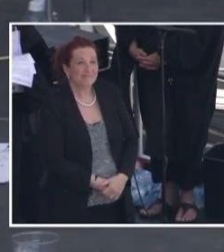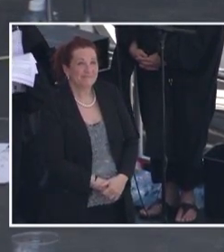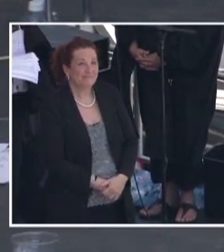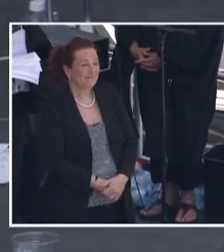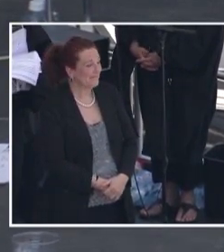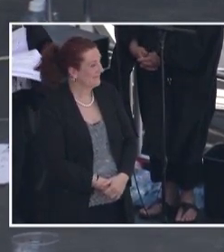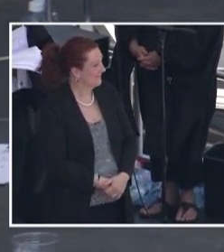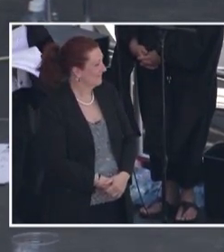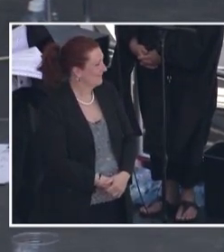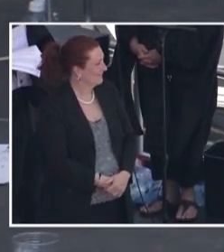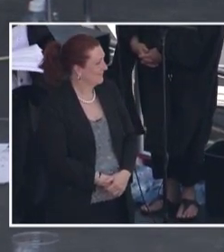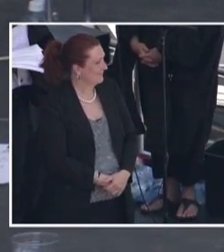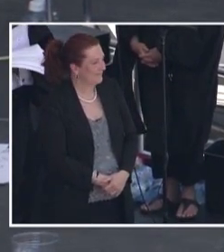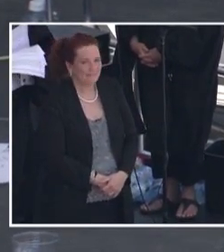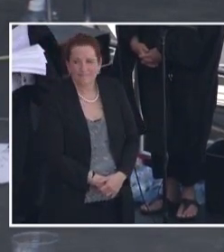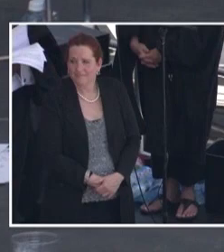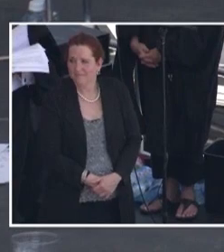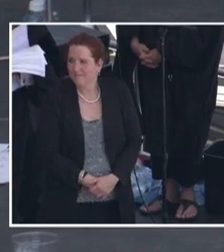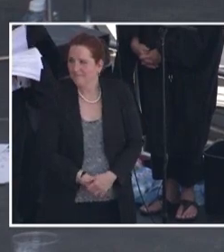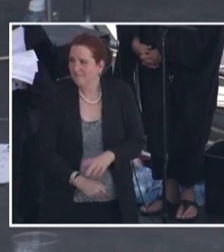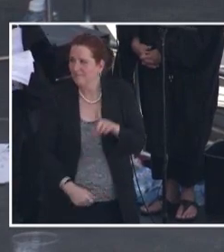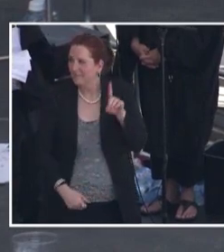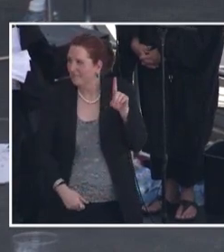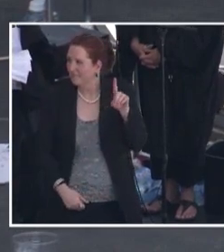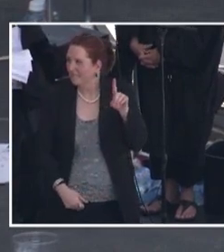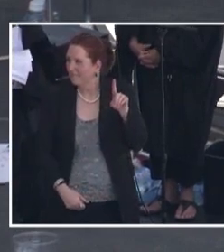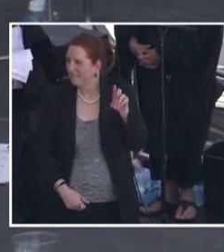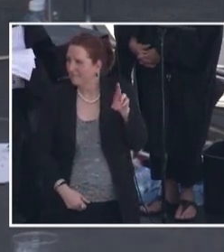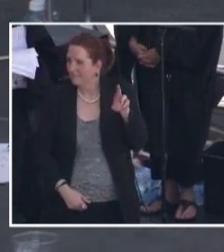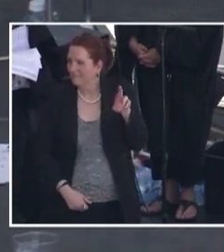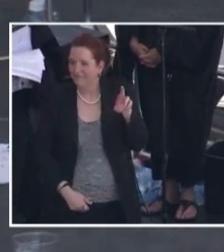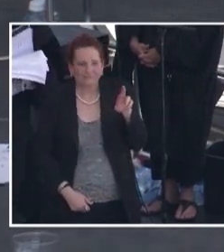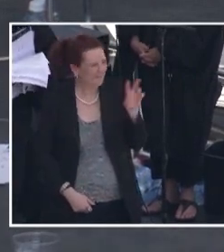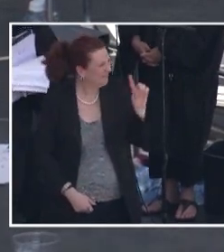2017. Dr. Mullaney, where are you?